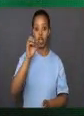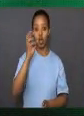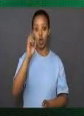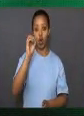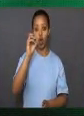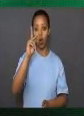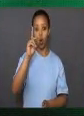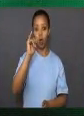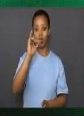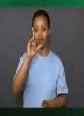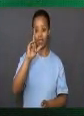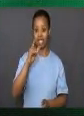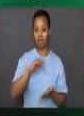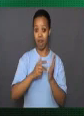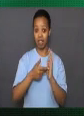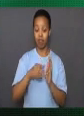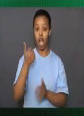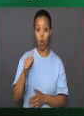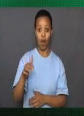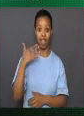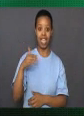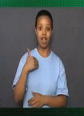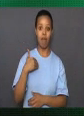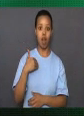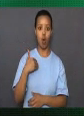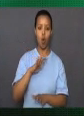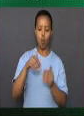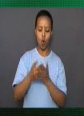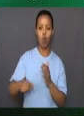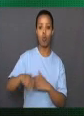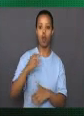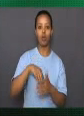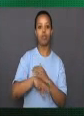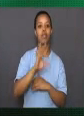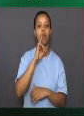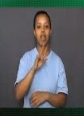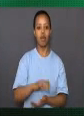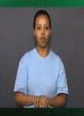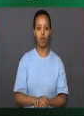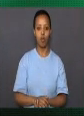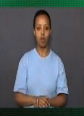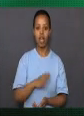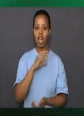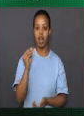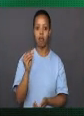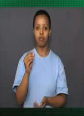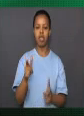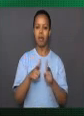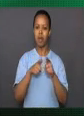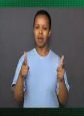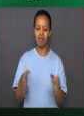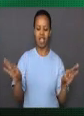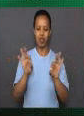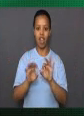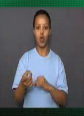Chlorophyll is a green pigment found in almost all plants. It is an extremely